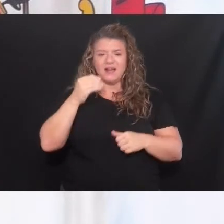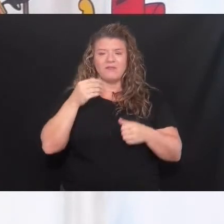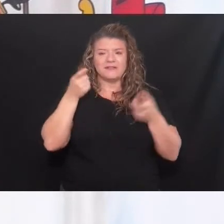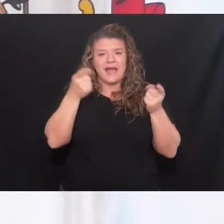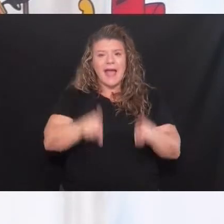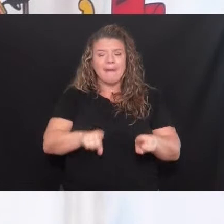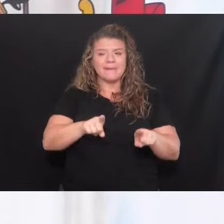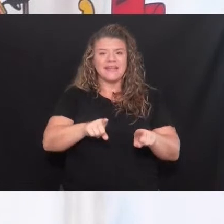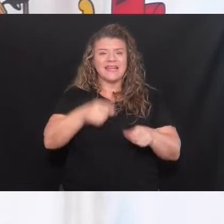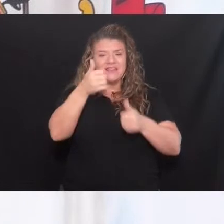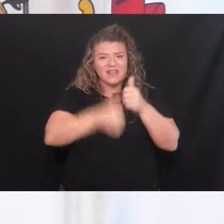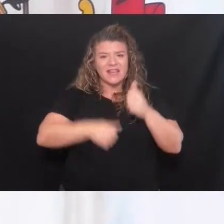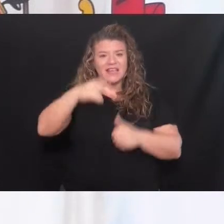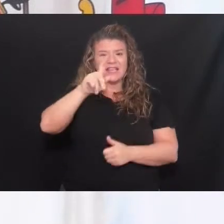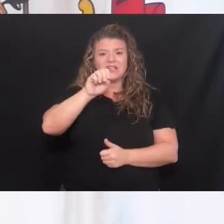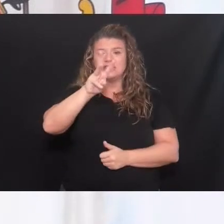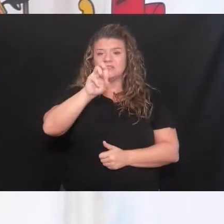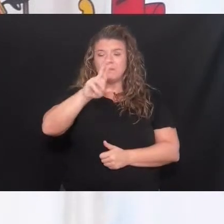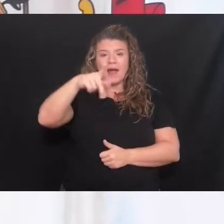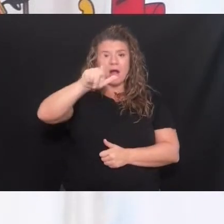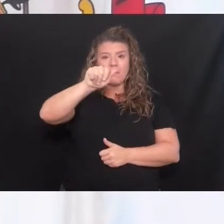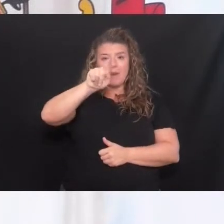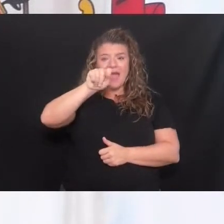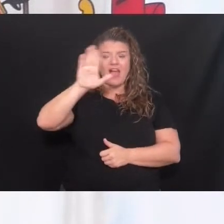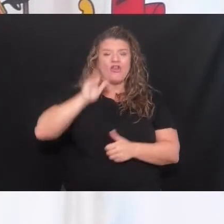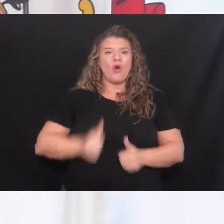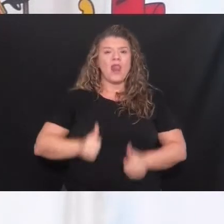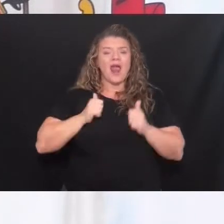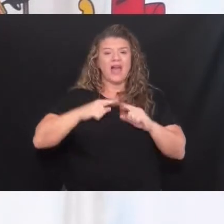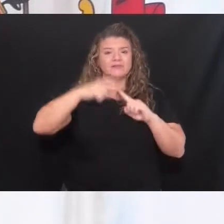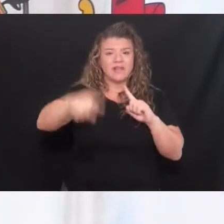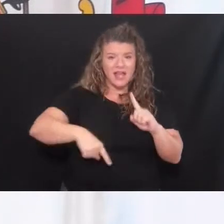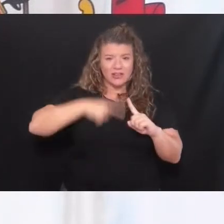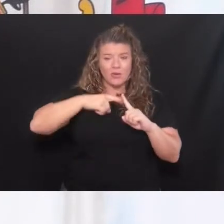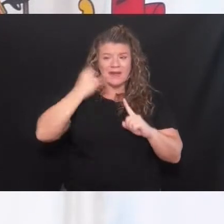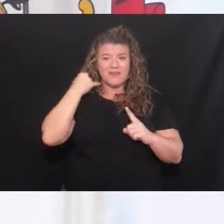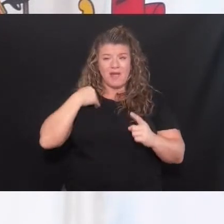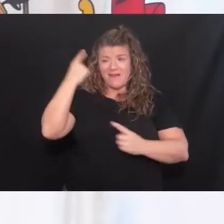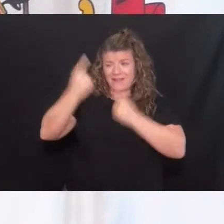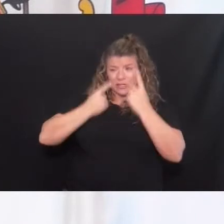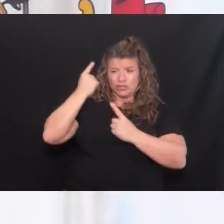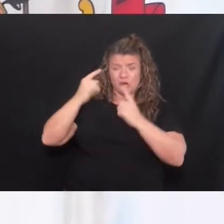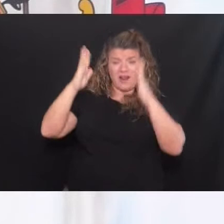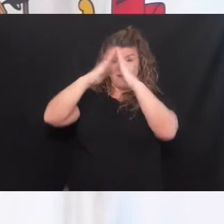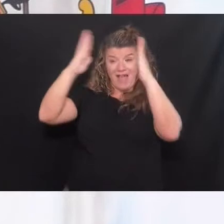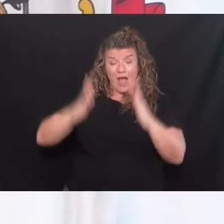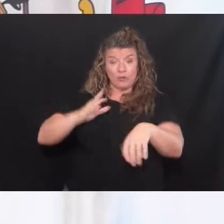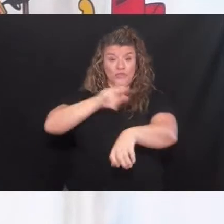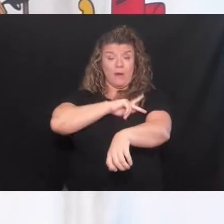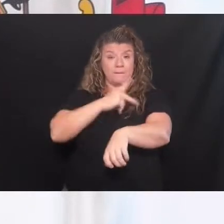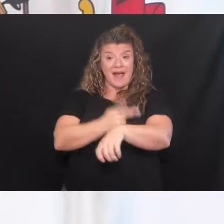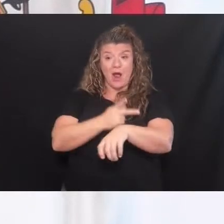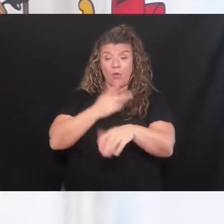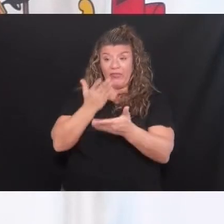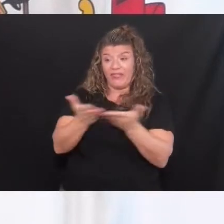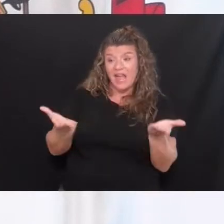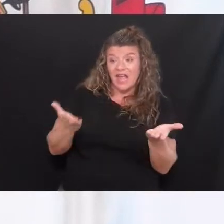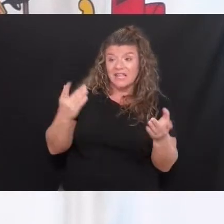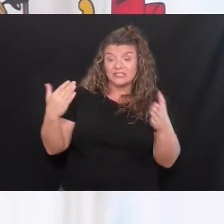each power plant, their life cycle, and whether there are concerns of household power supplies being